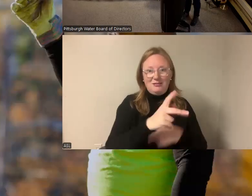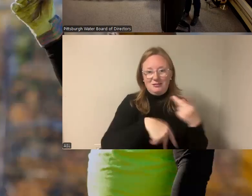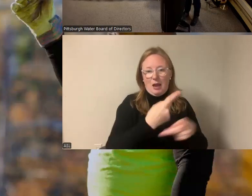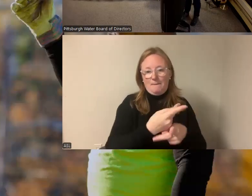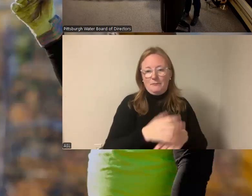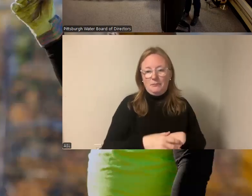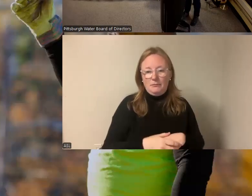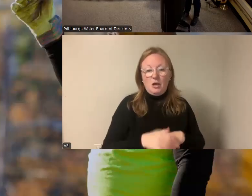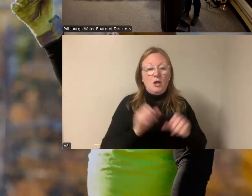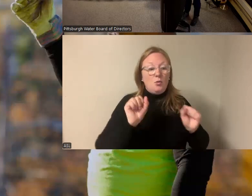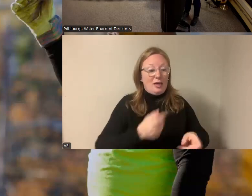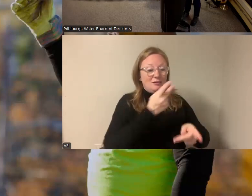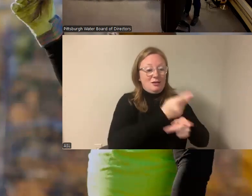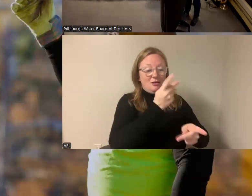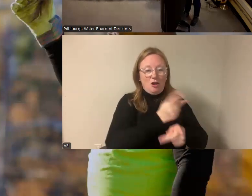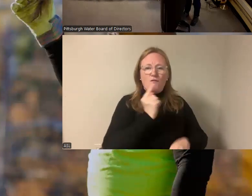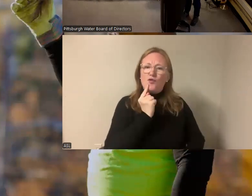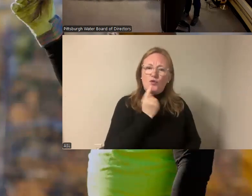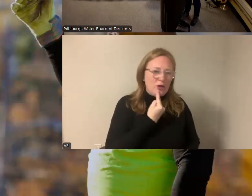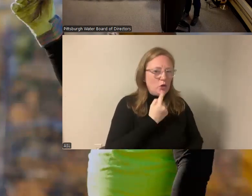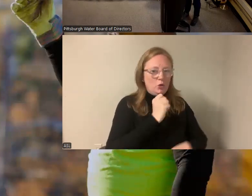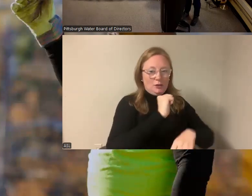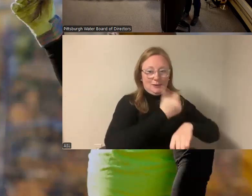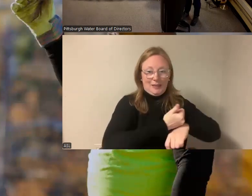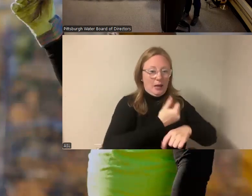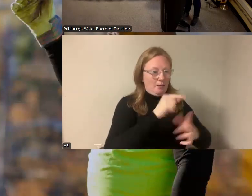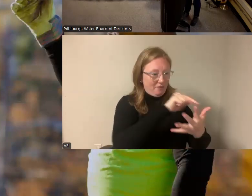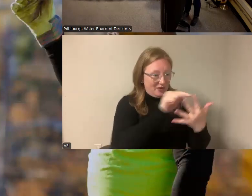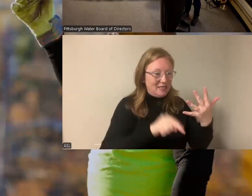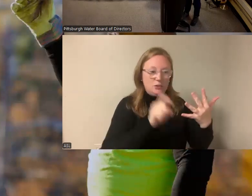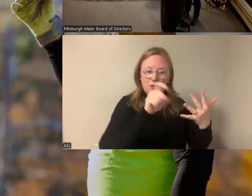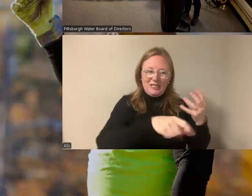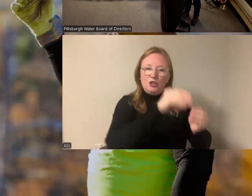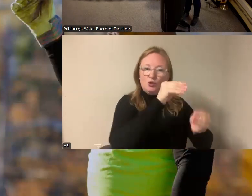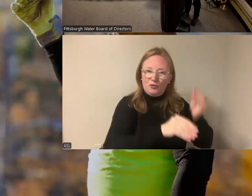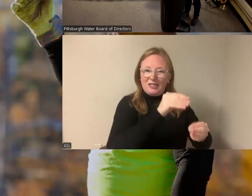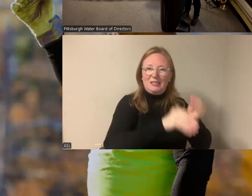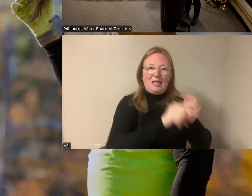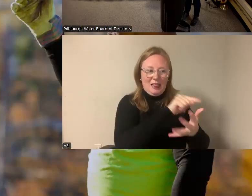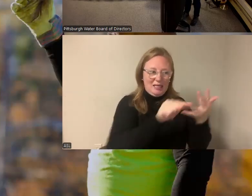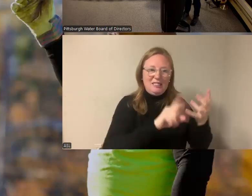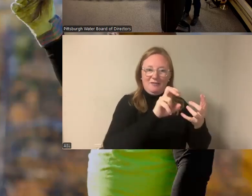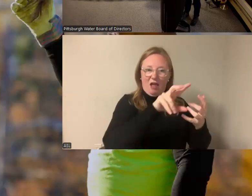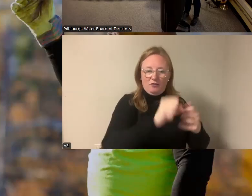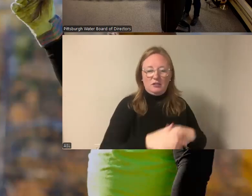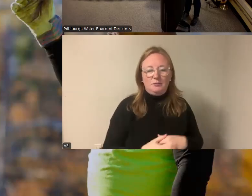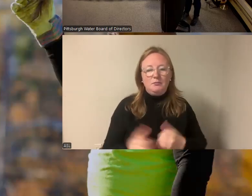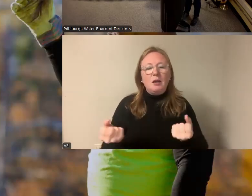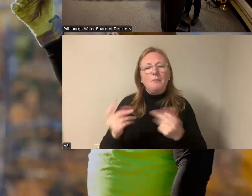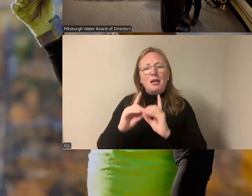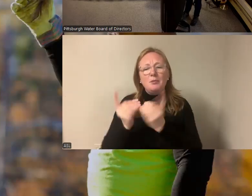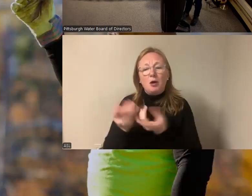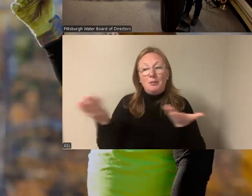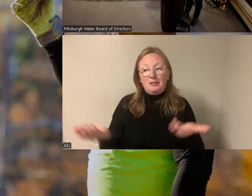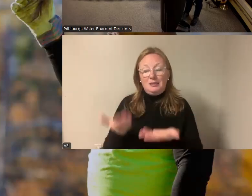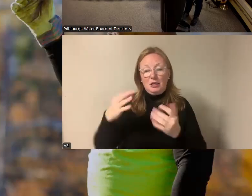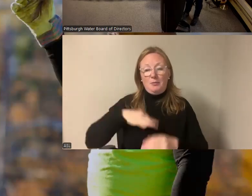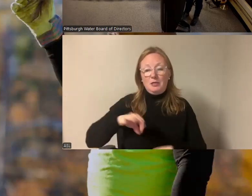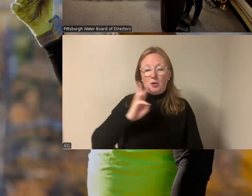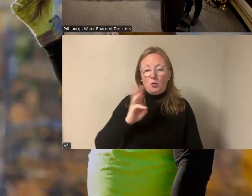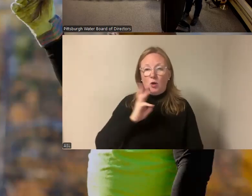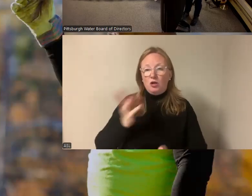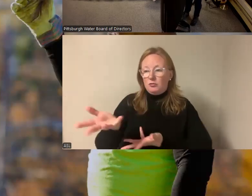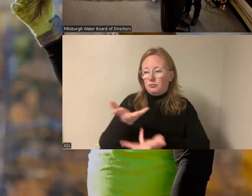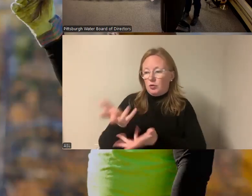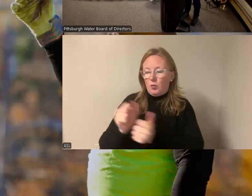can take care of a critical sets of valves that we need replaced. Many departments within Pittsburgh Water interact